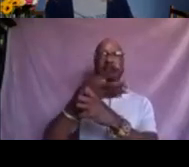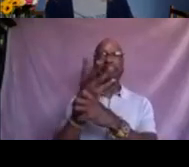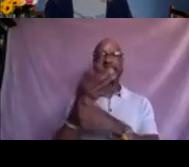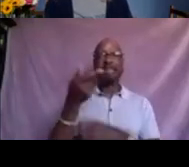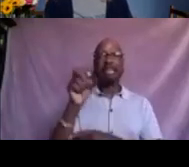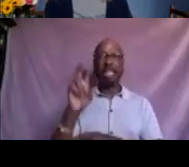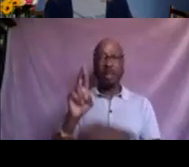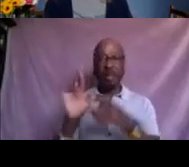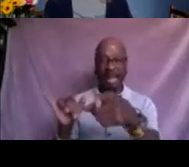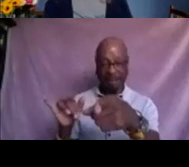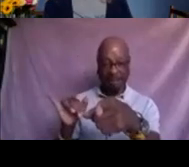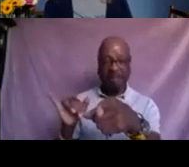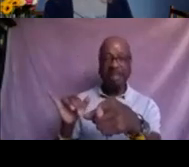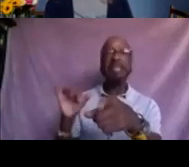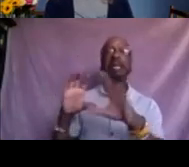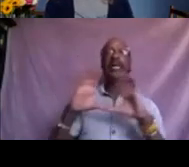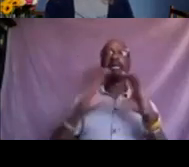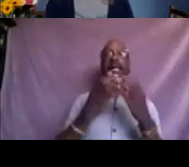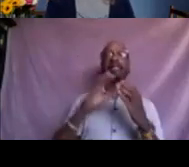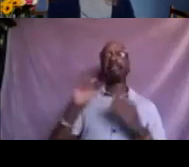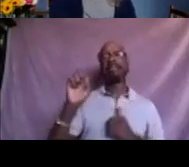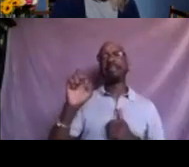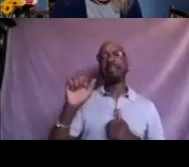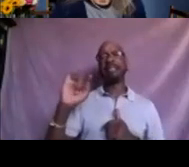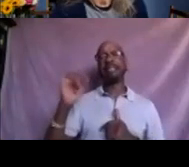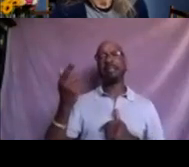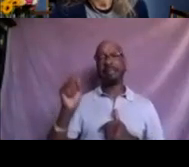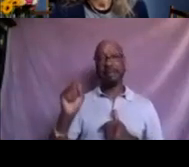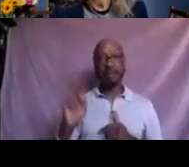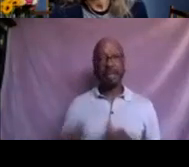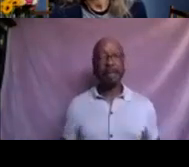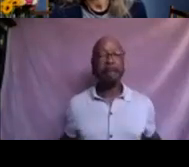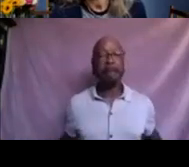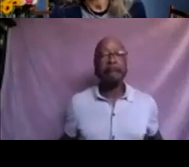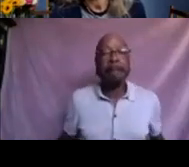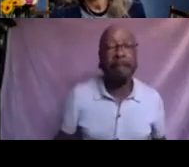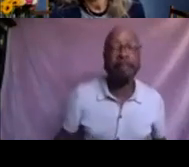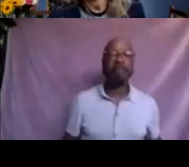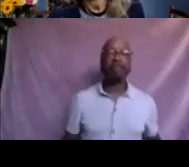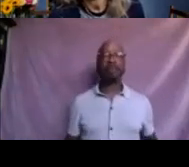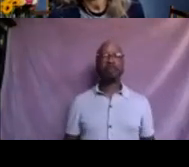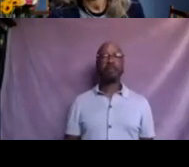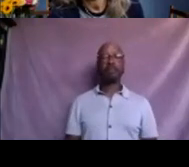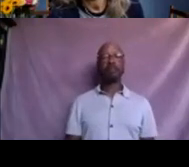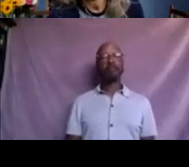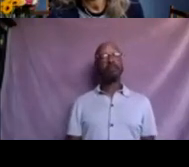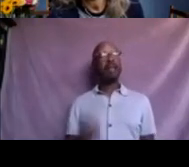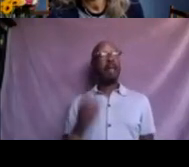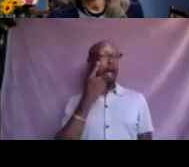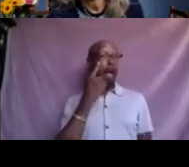your class settings are. Okay. All right, next one. I Spy.